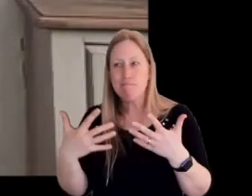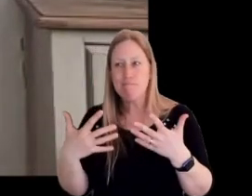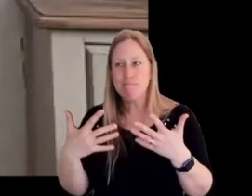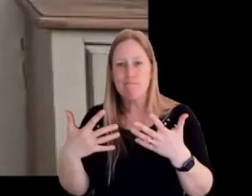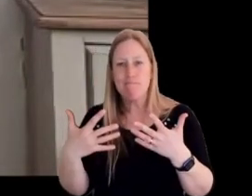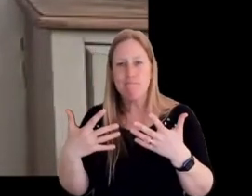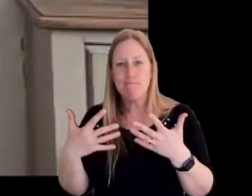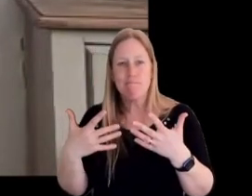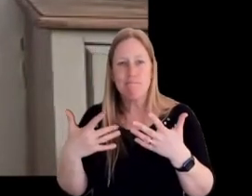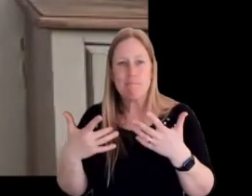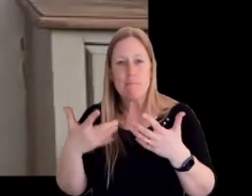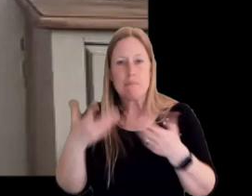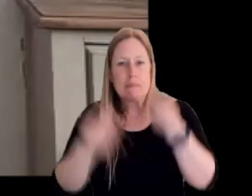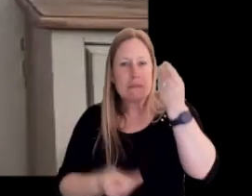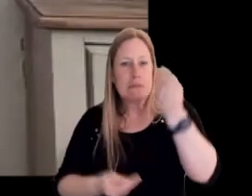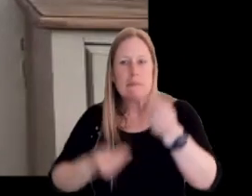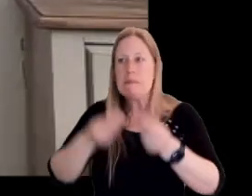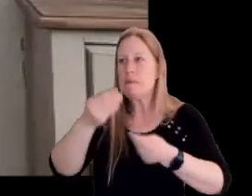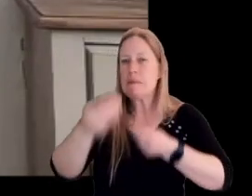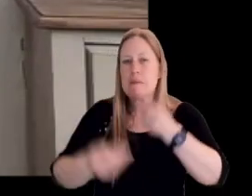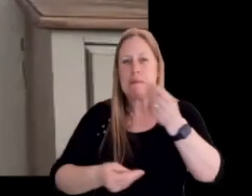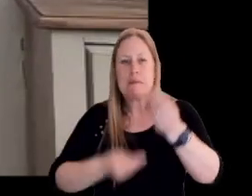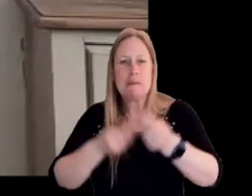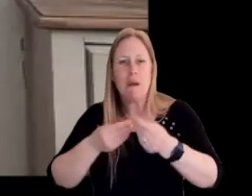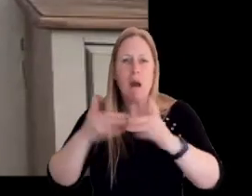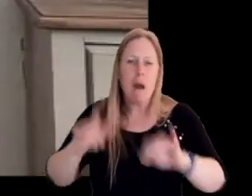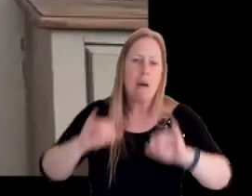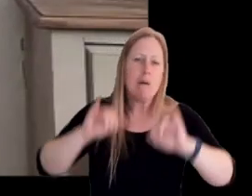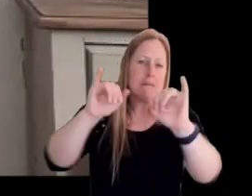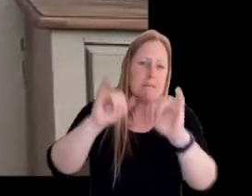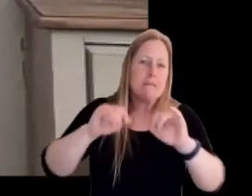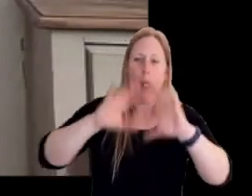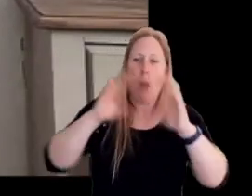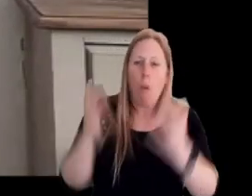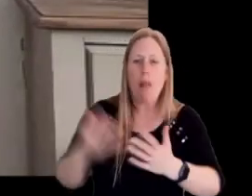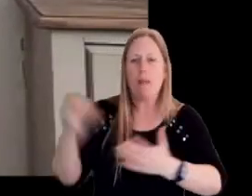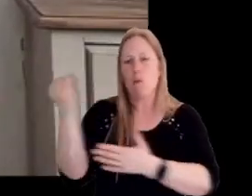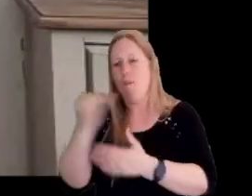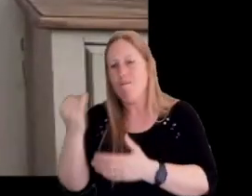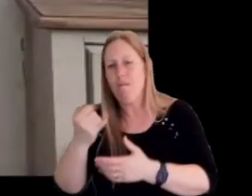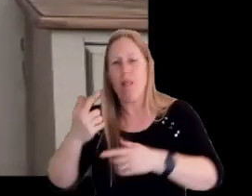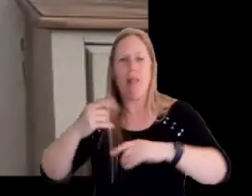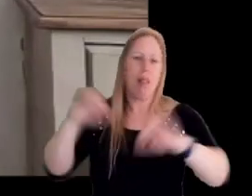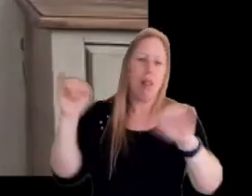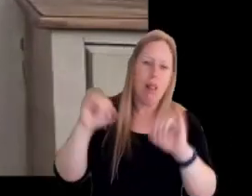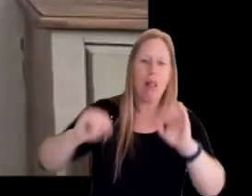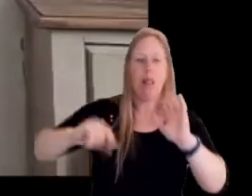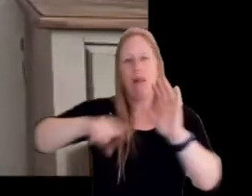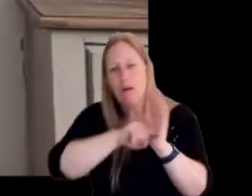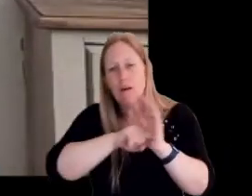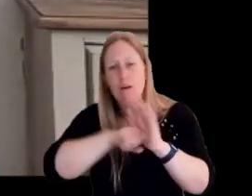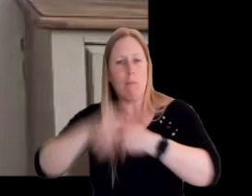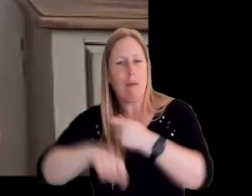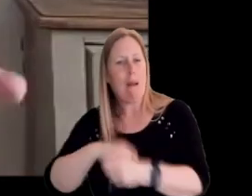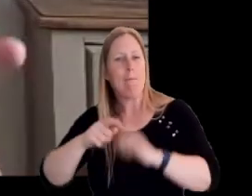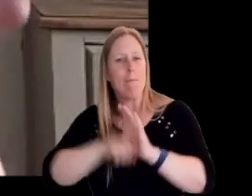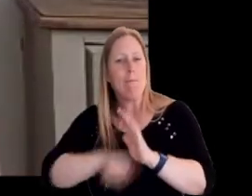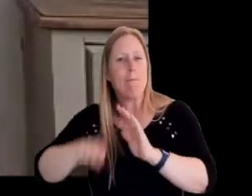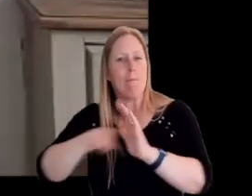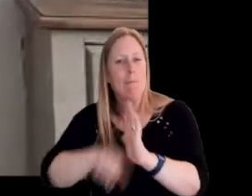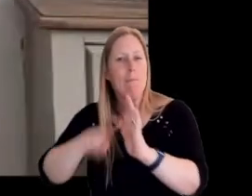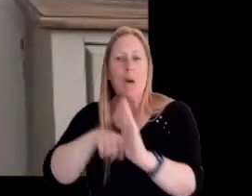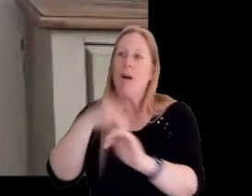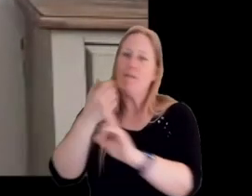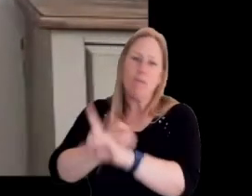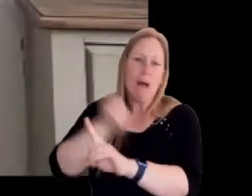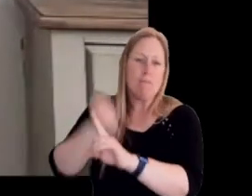where you just keep going into that kind of negative space of, the world is awful, treating us awfully, and we need